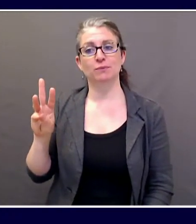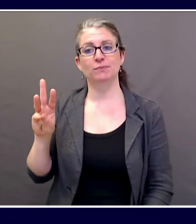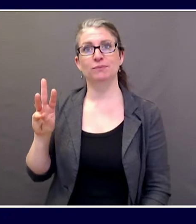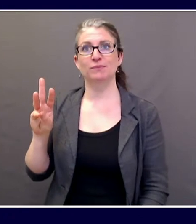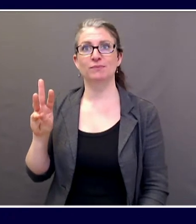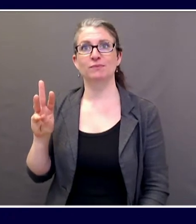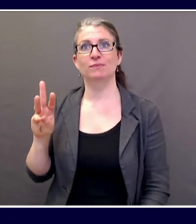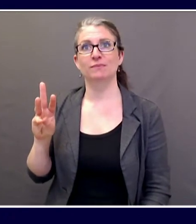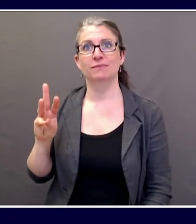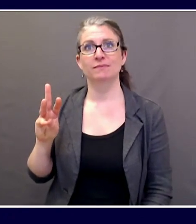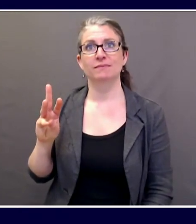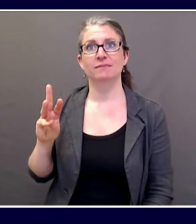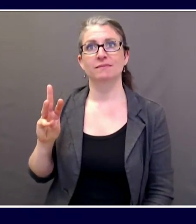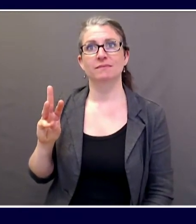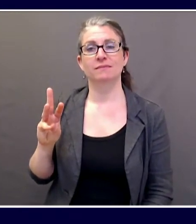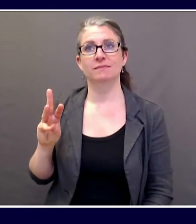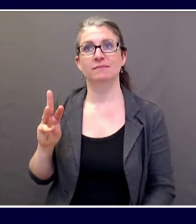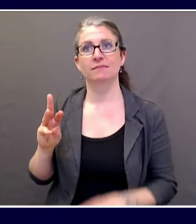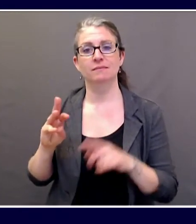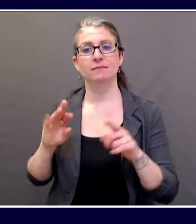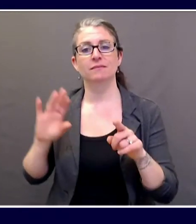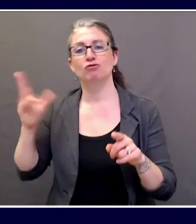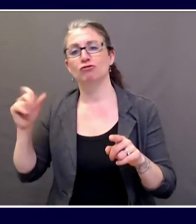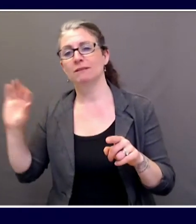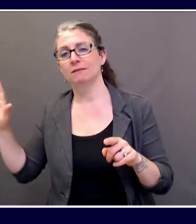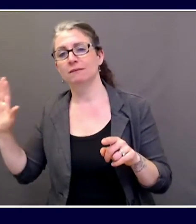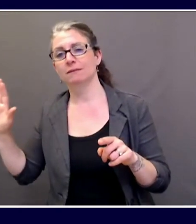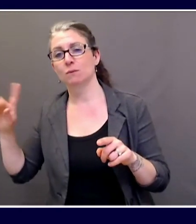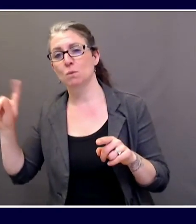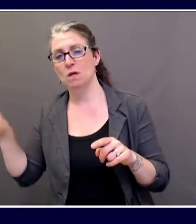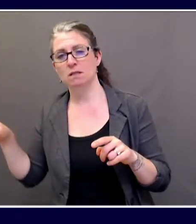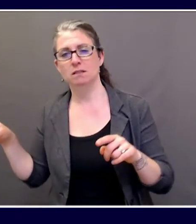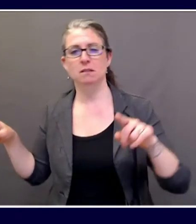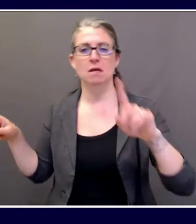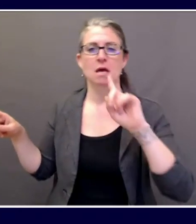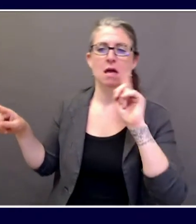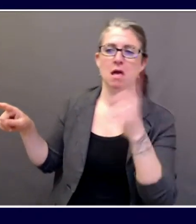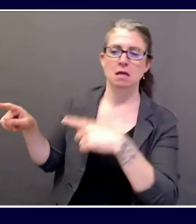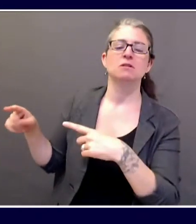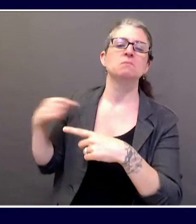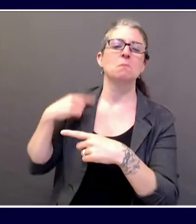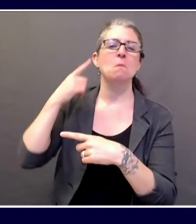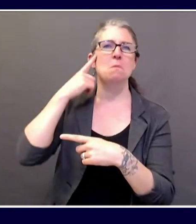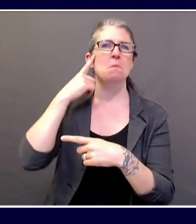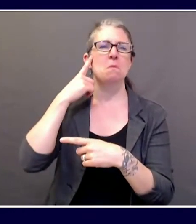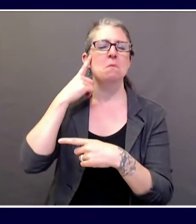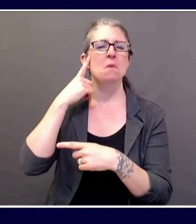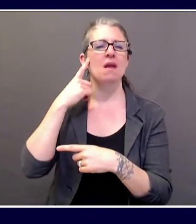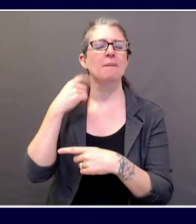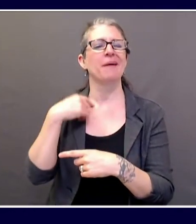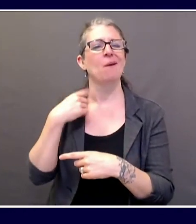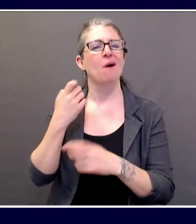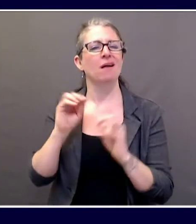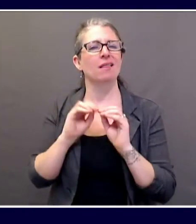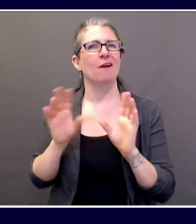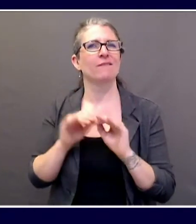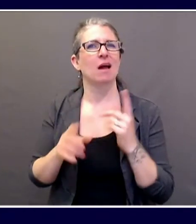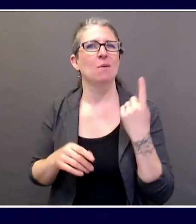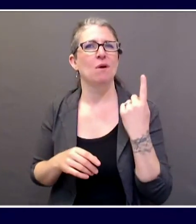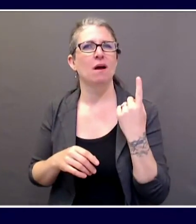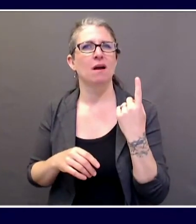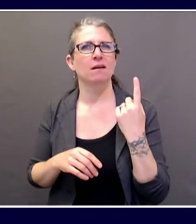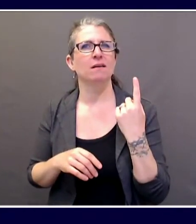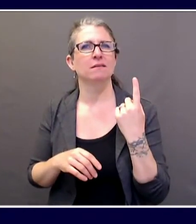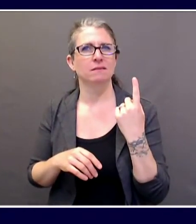question, I may have gotten my answer, but can you just confirm that the mobile units vaccine supply is allocated